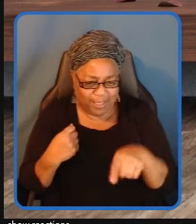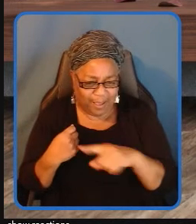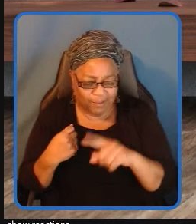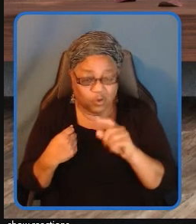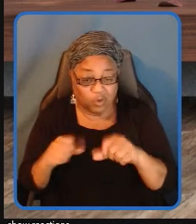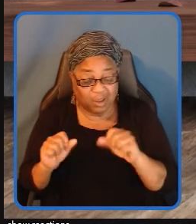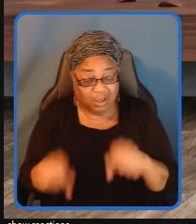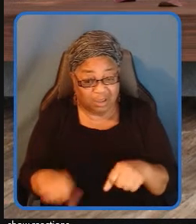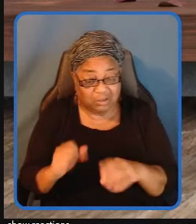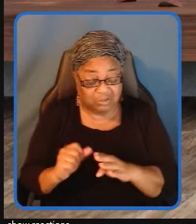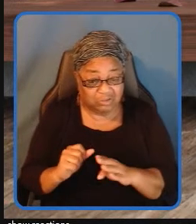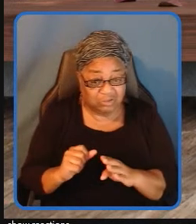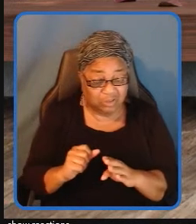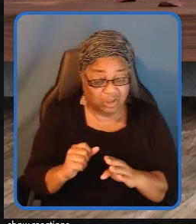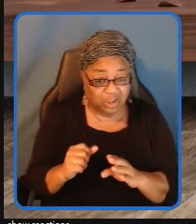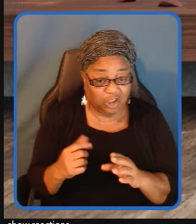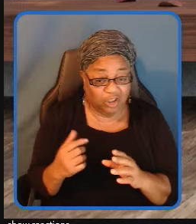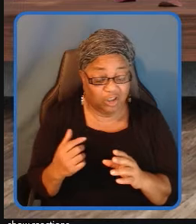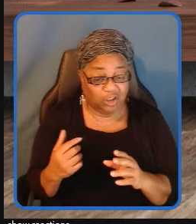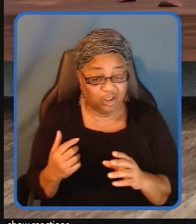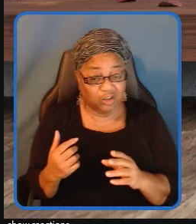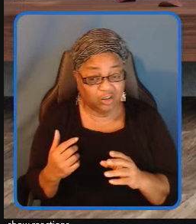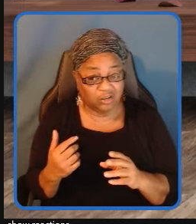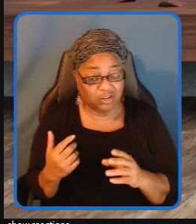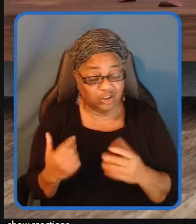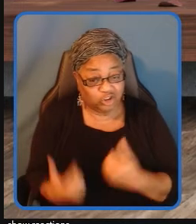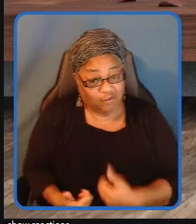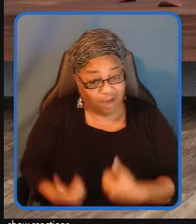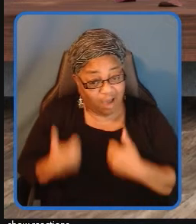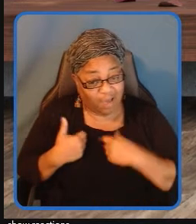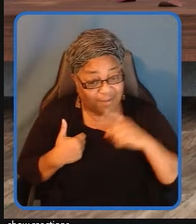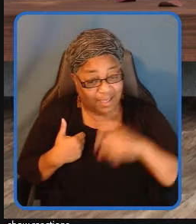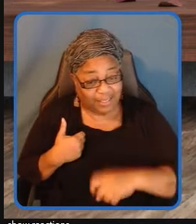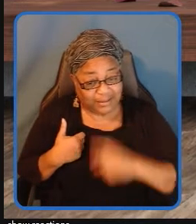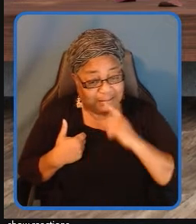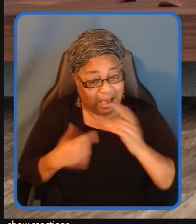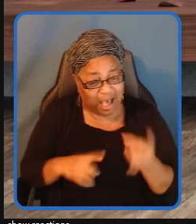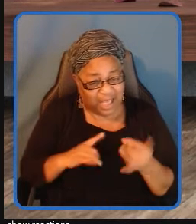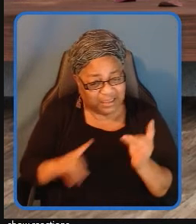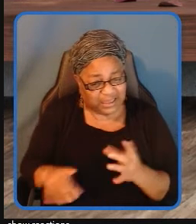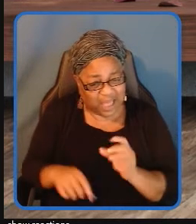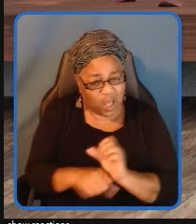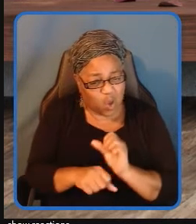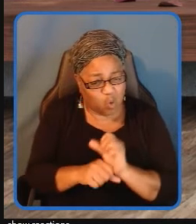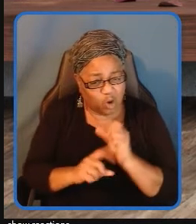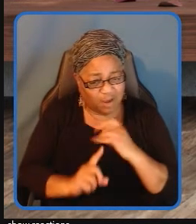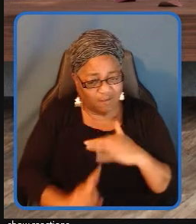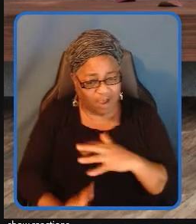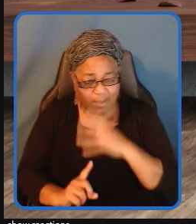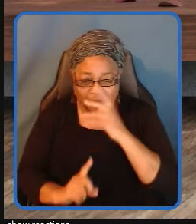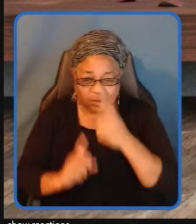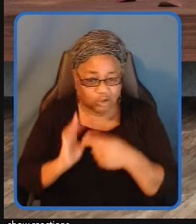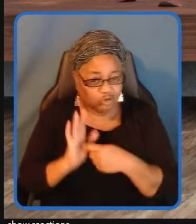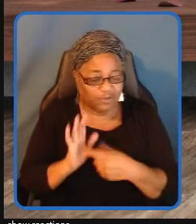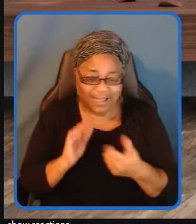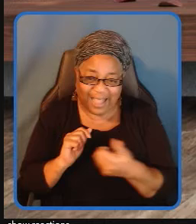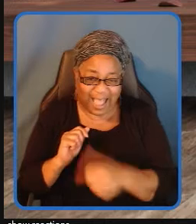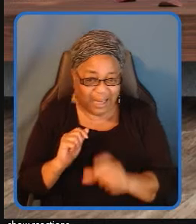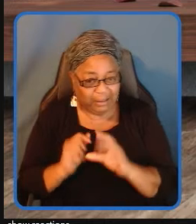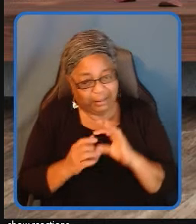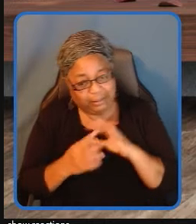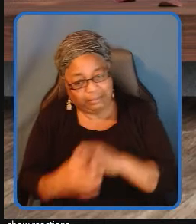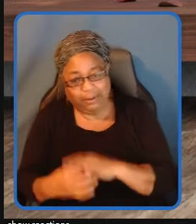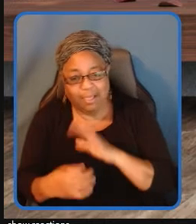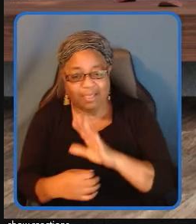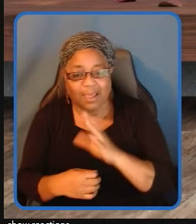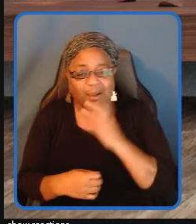in this quite rather at times hostile work environment that doesn't reflect anything that is core to their fundamental values. I think one of the things